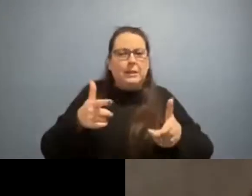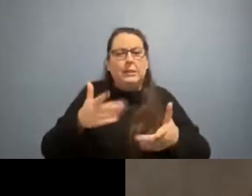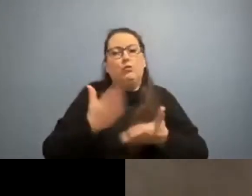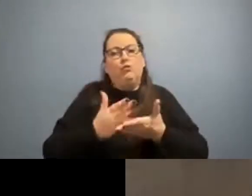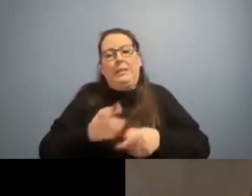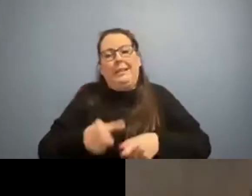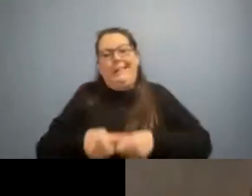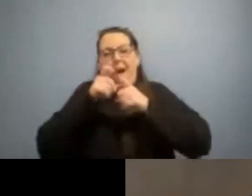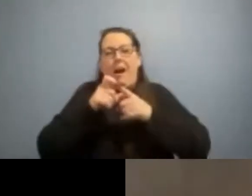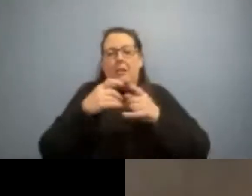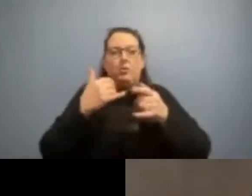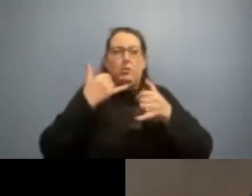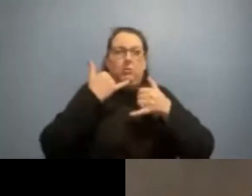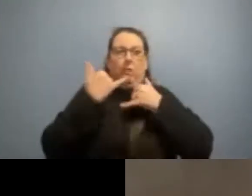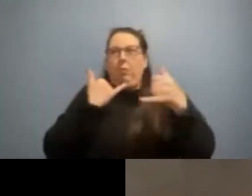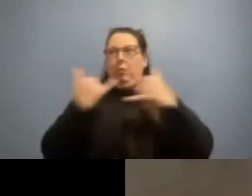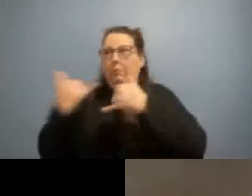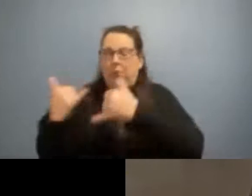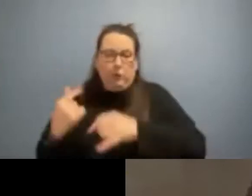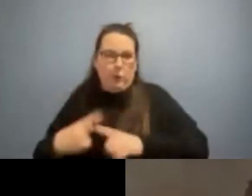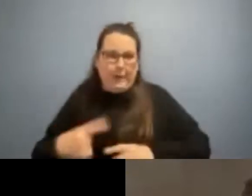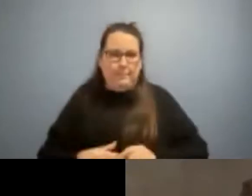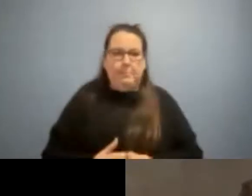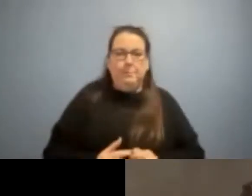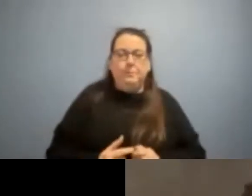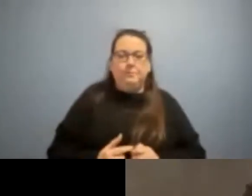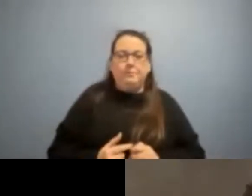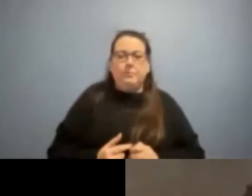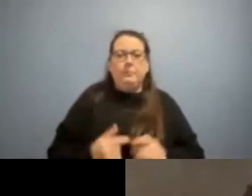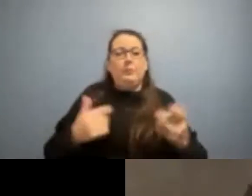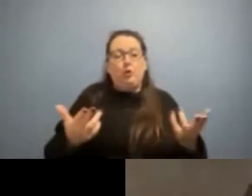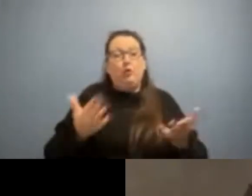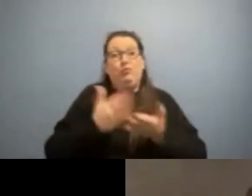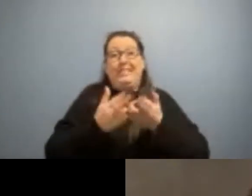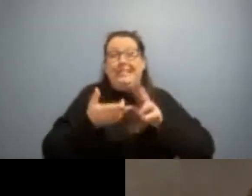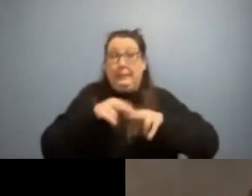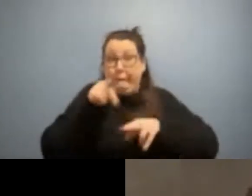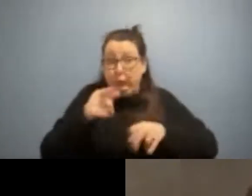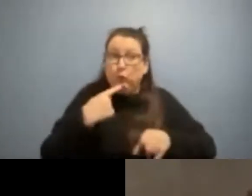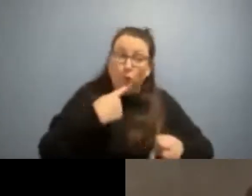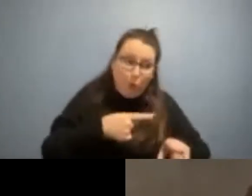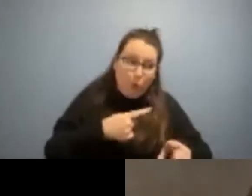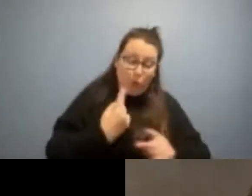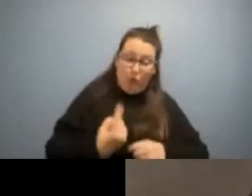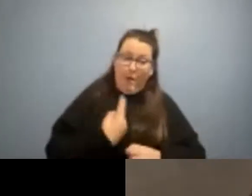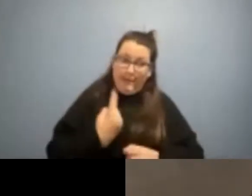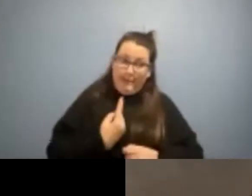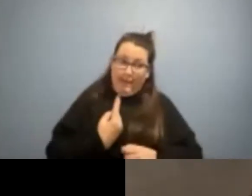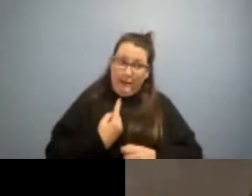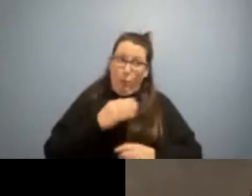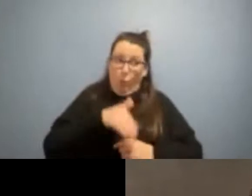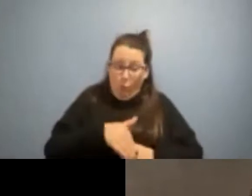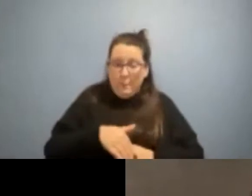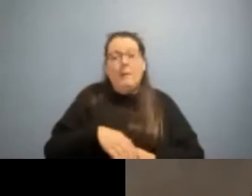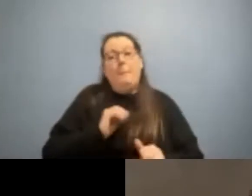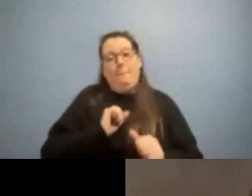quickly. So it does mean that if you are isolating, you will need to rely on the advice on the Department of Health website in the interim,